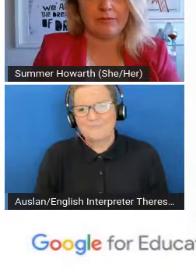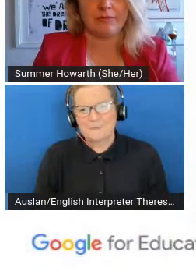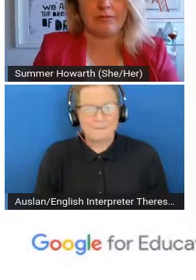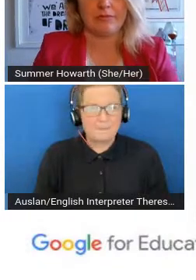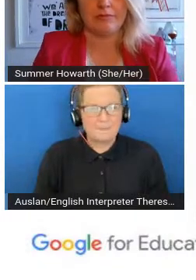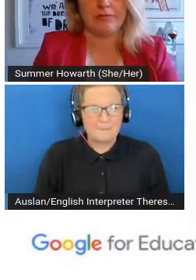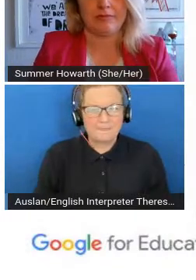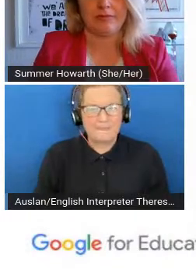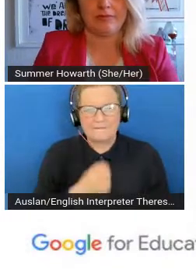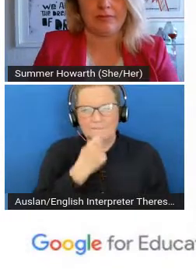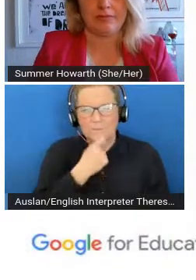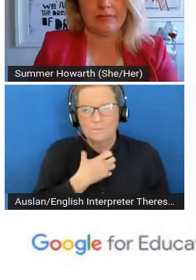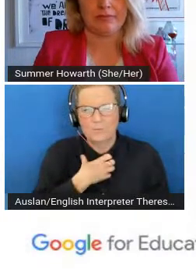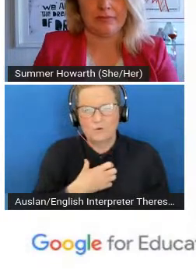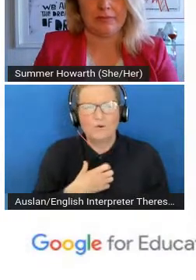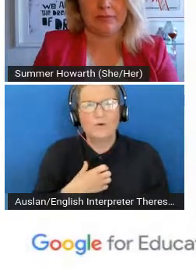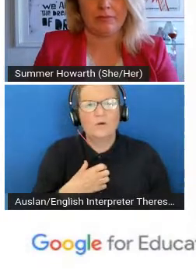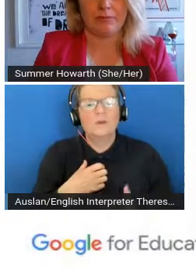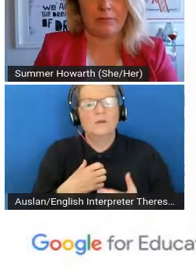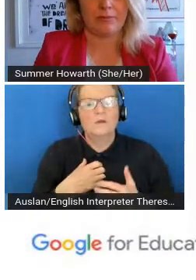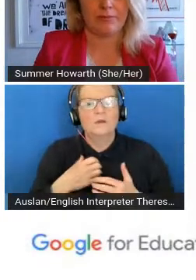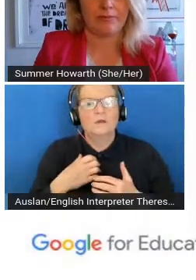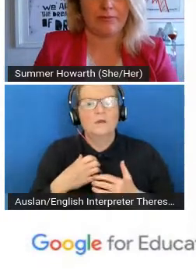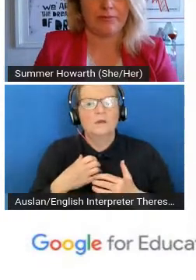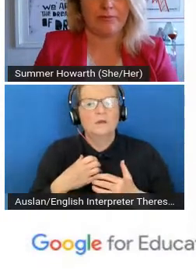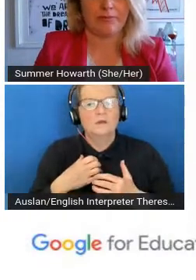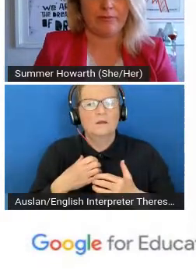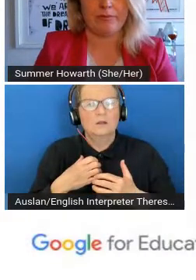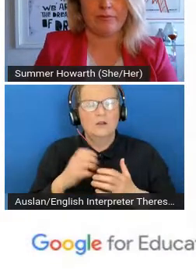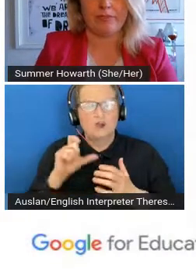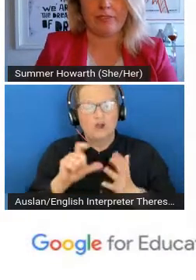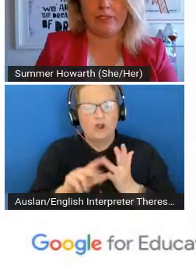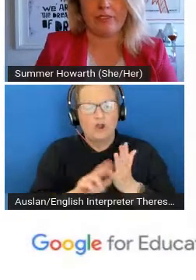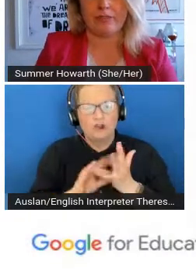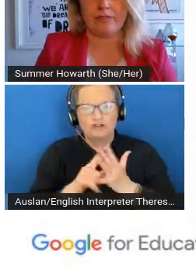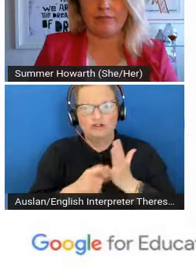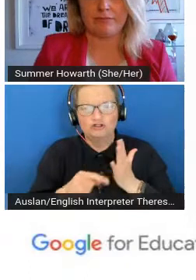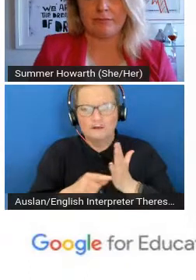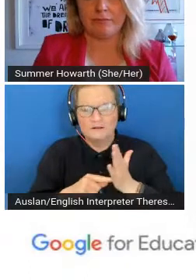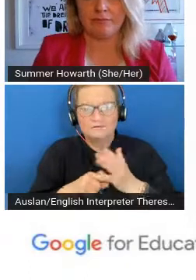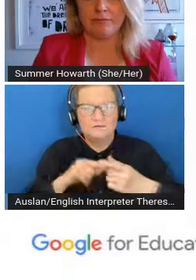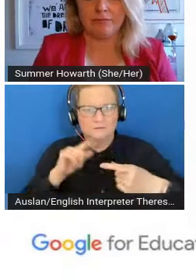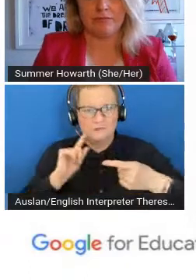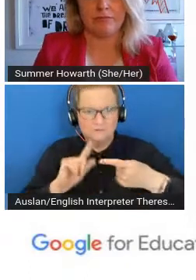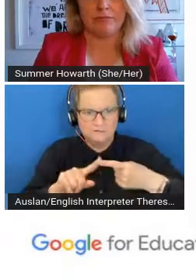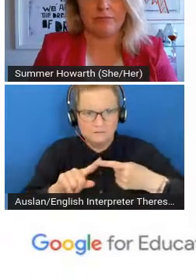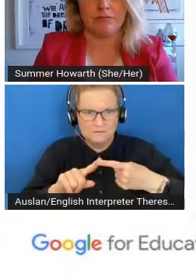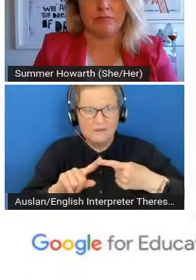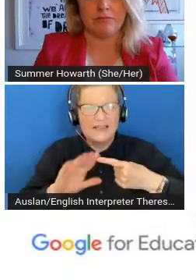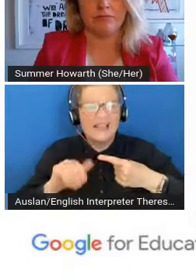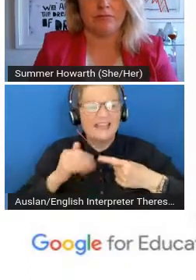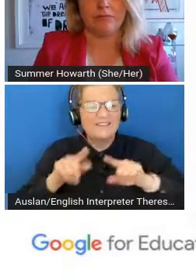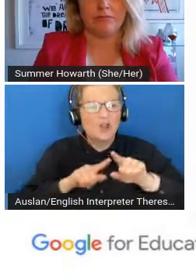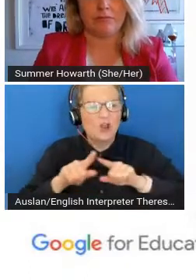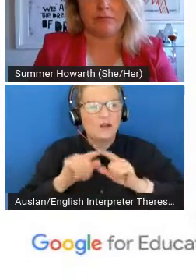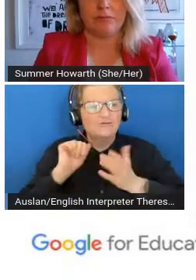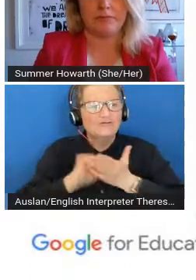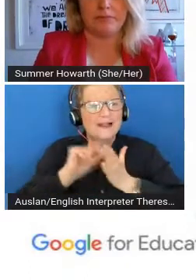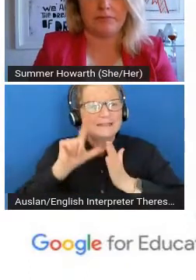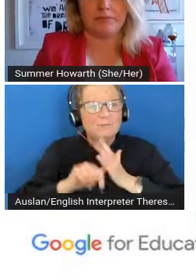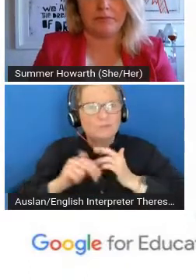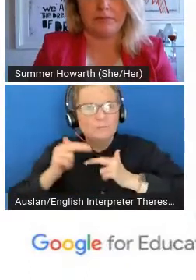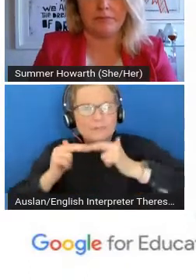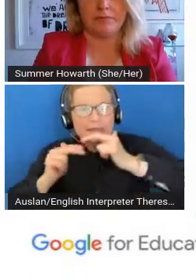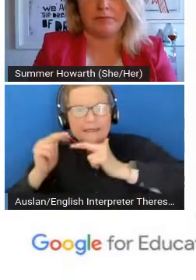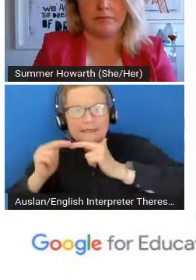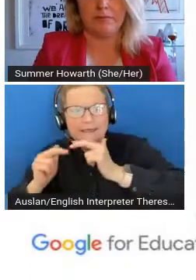go. Construct, giving learners time to build and add to their mental schema. Tim, goes back to your really relevant point,